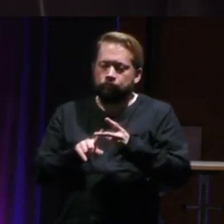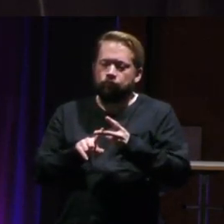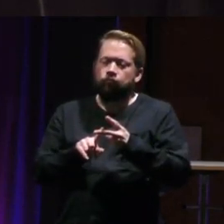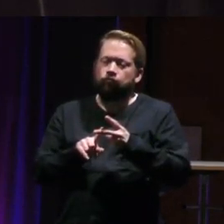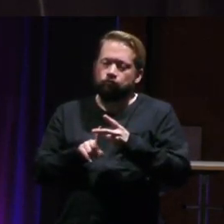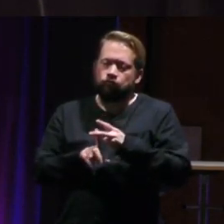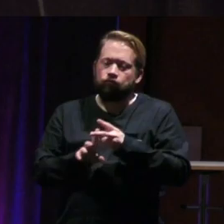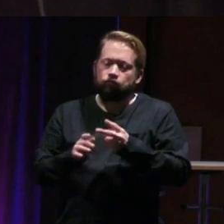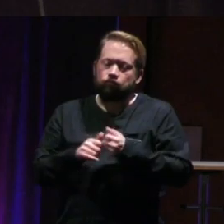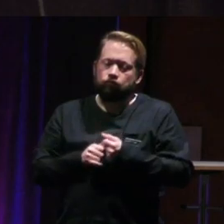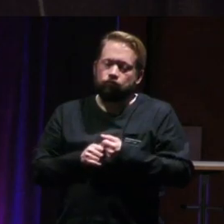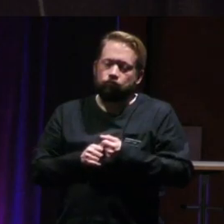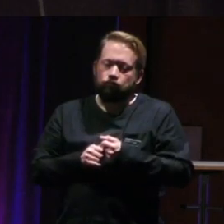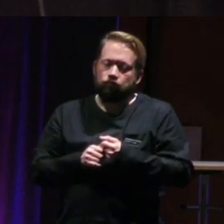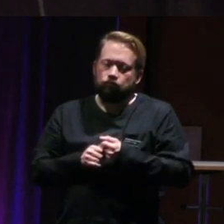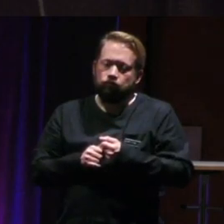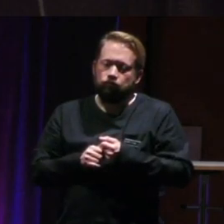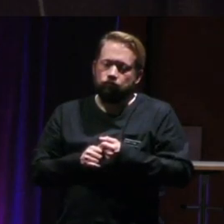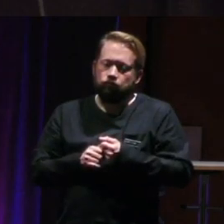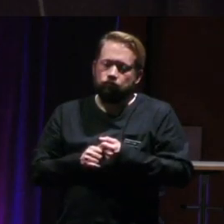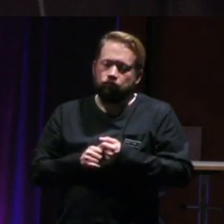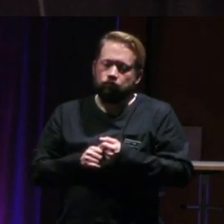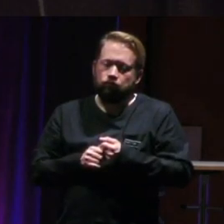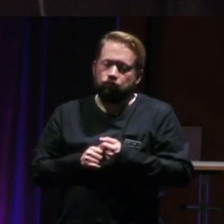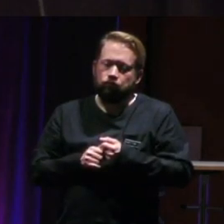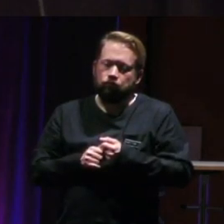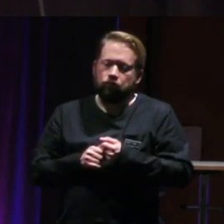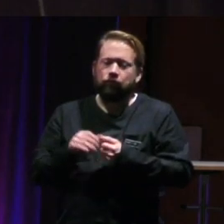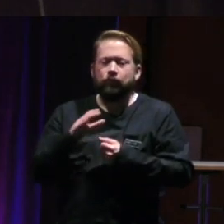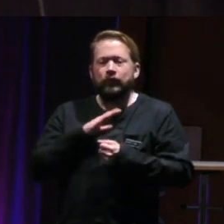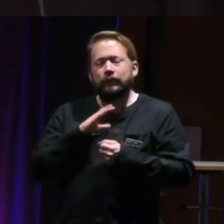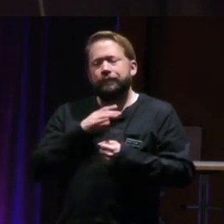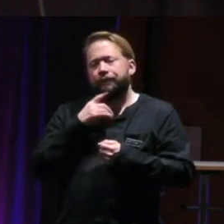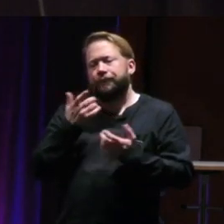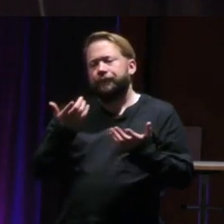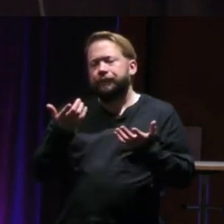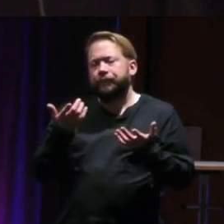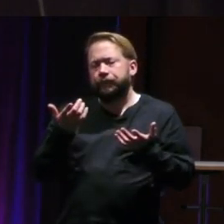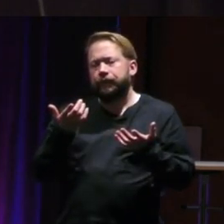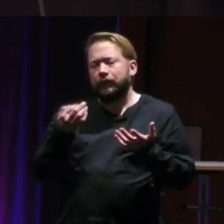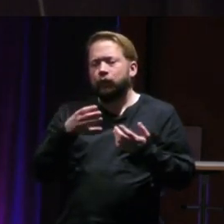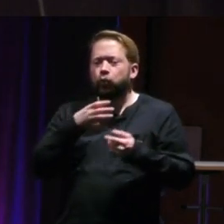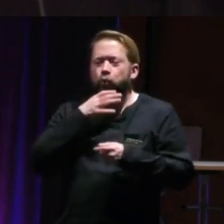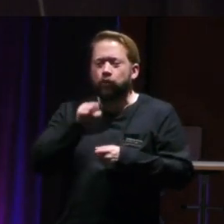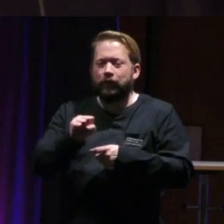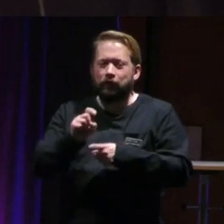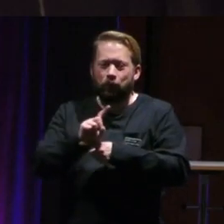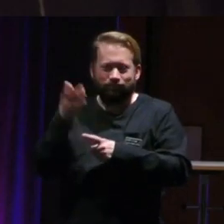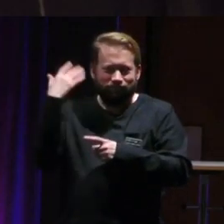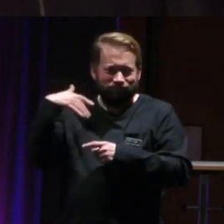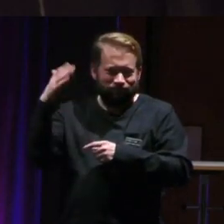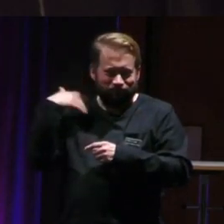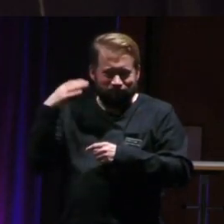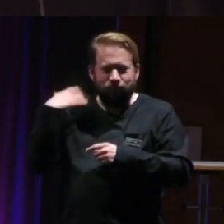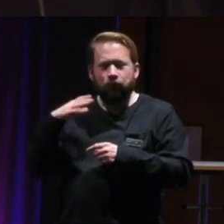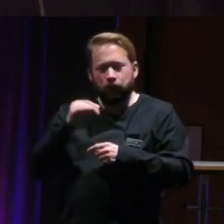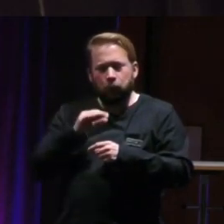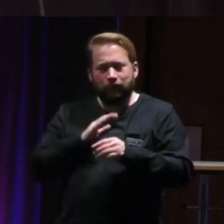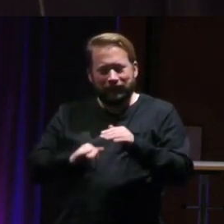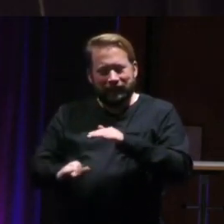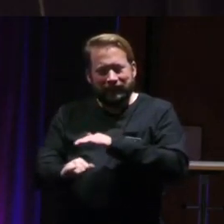example, Germany had denazification and we didn't have this overcoming. And so it's still there, and